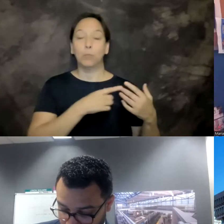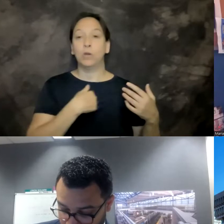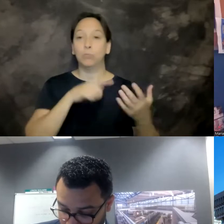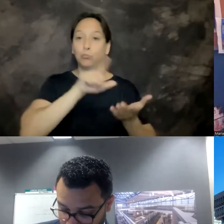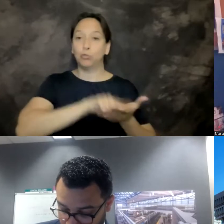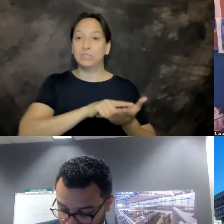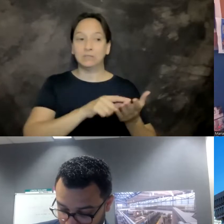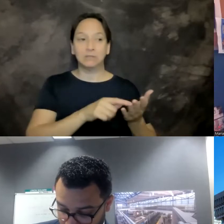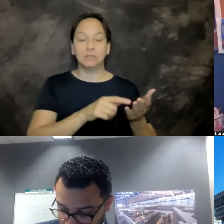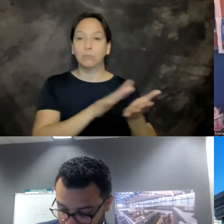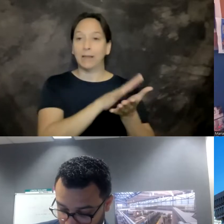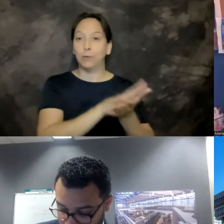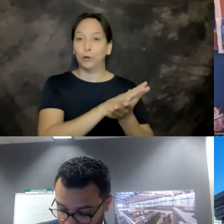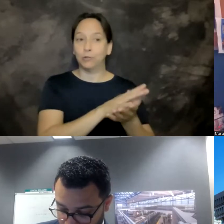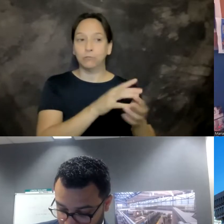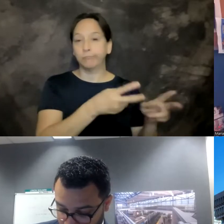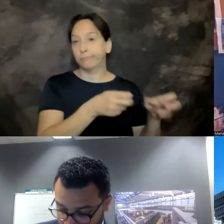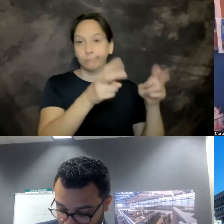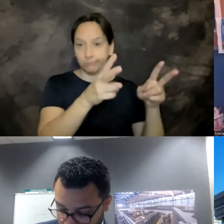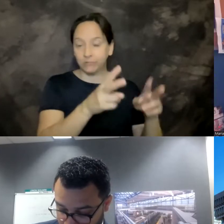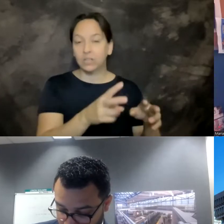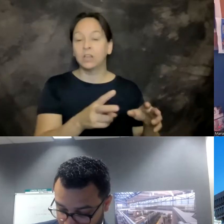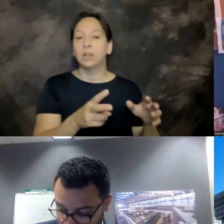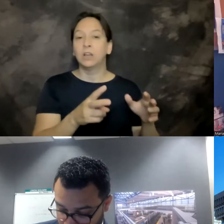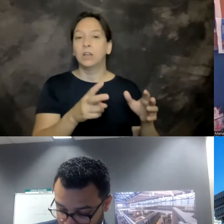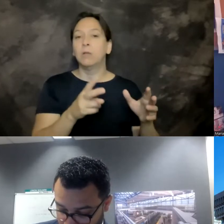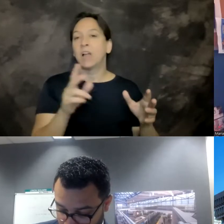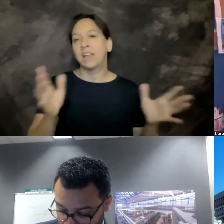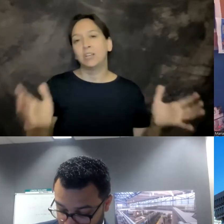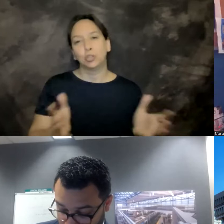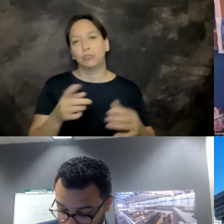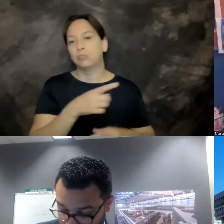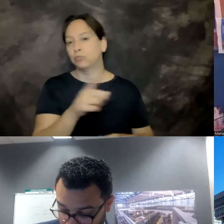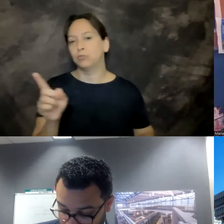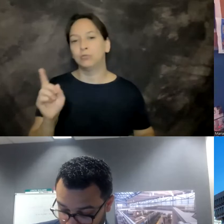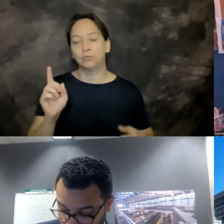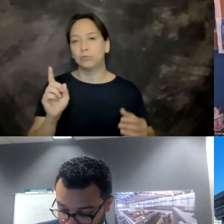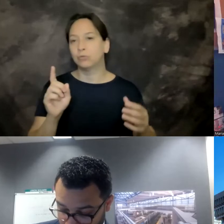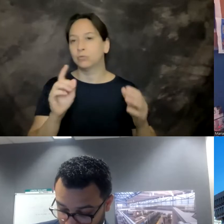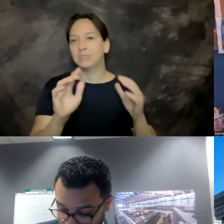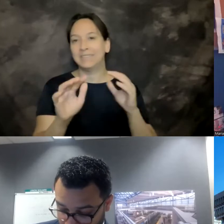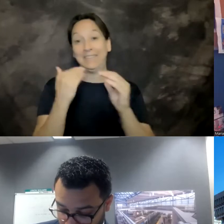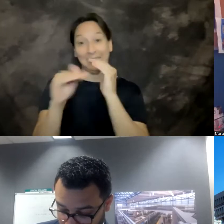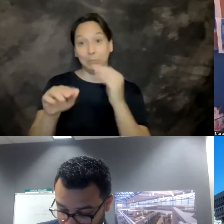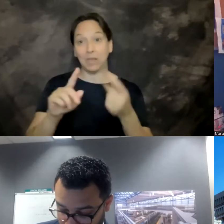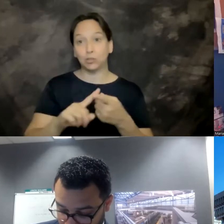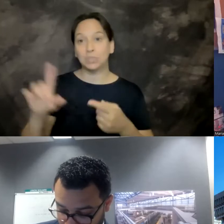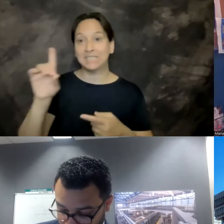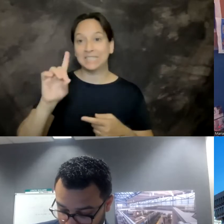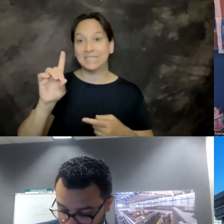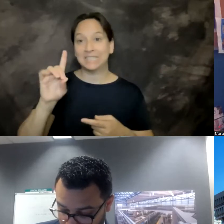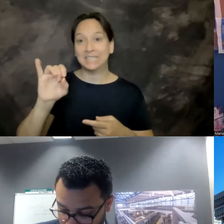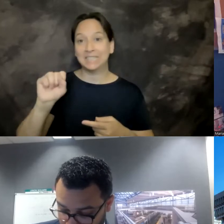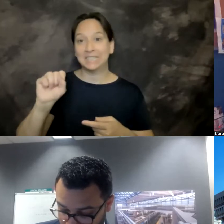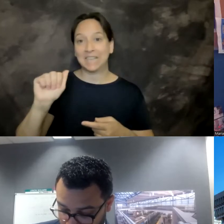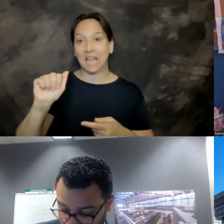and during the diversion. So we'll spread that widely. Again, I encourage everybody to just send an email to disability@boston.gov. We'll